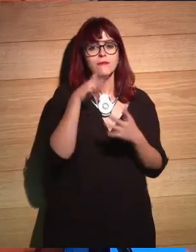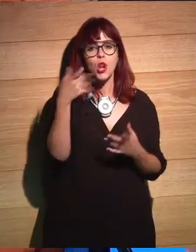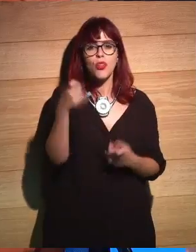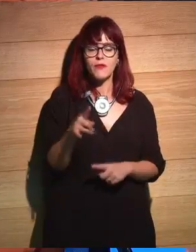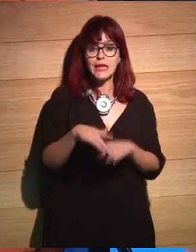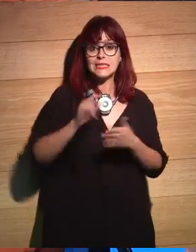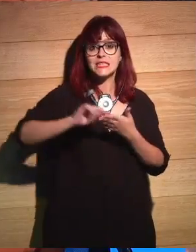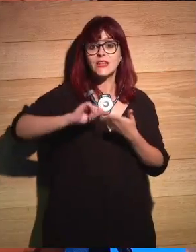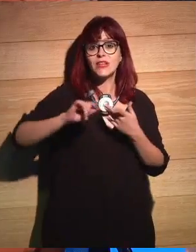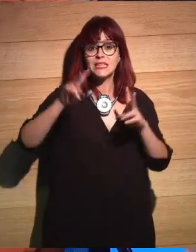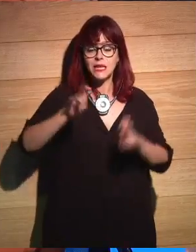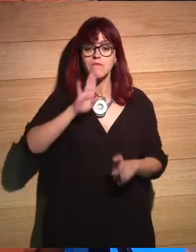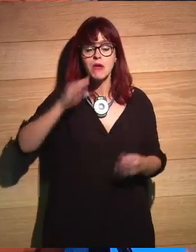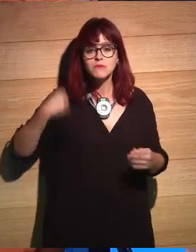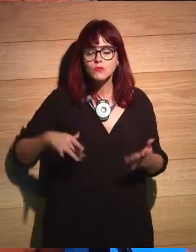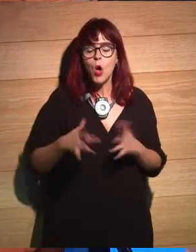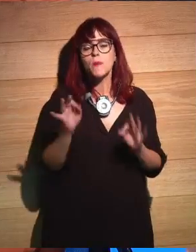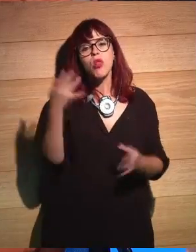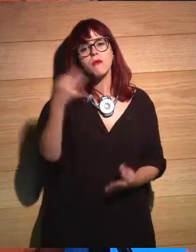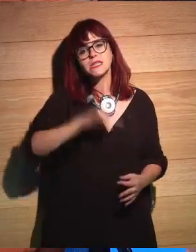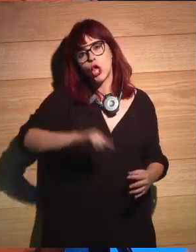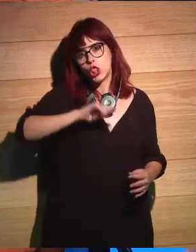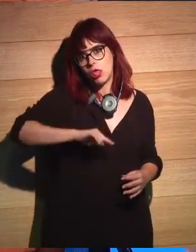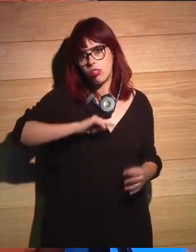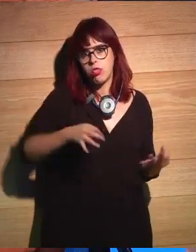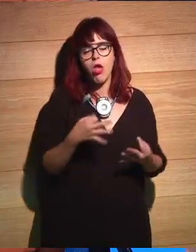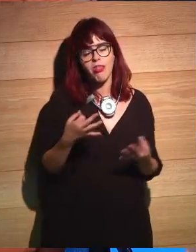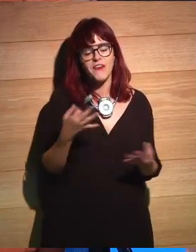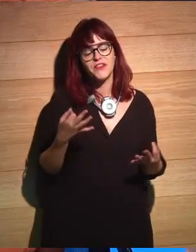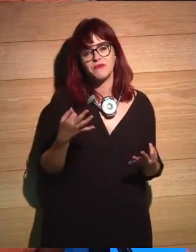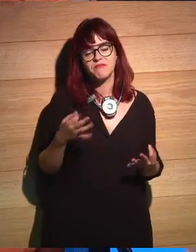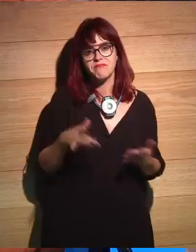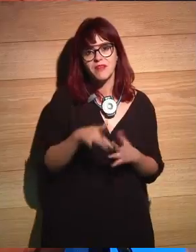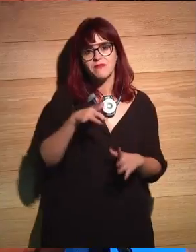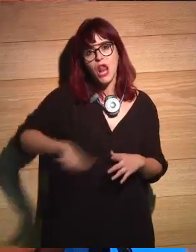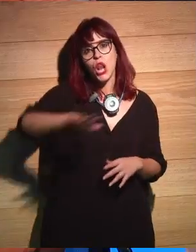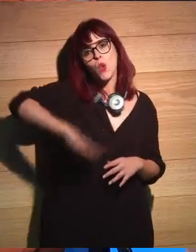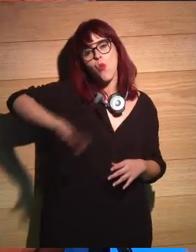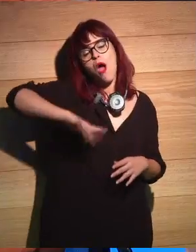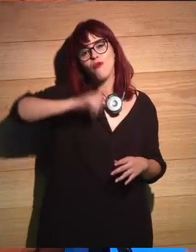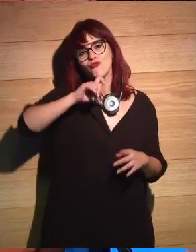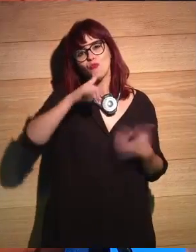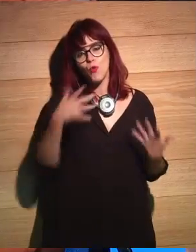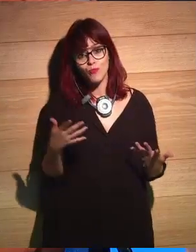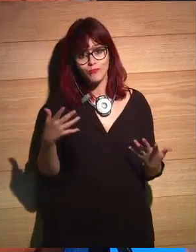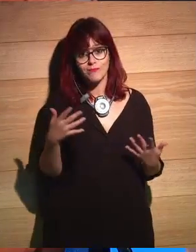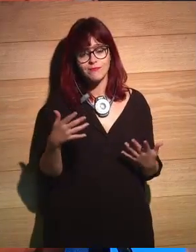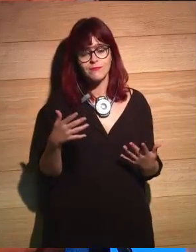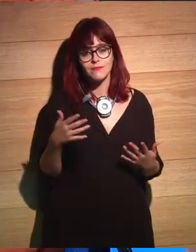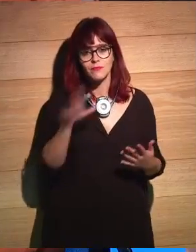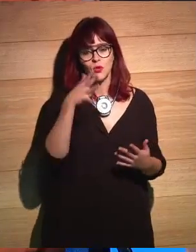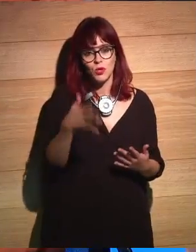writing from, and not necessarily write about that, but be aware about this